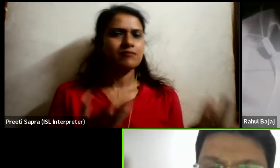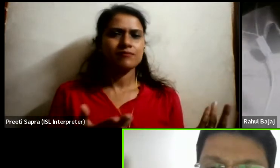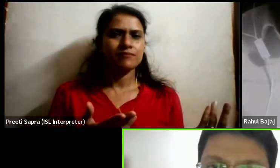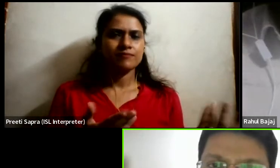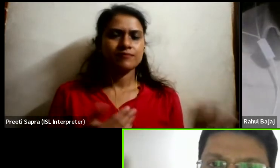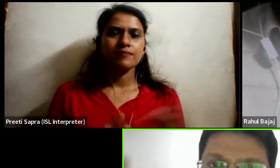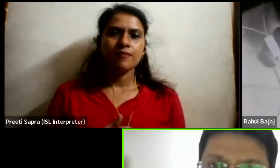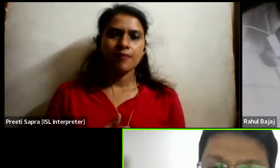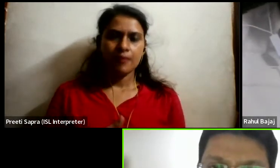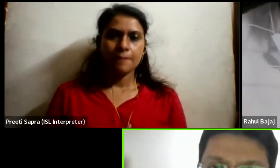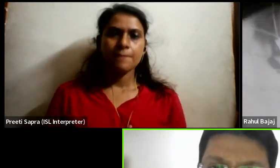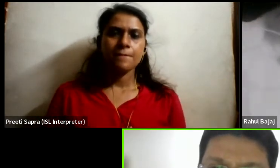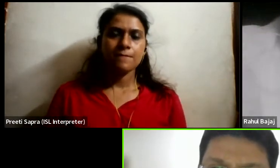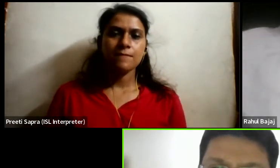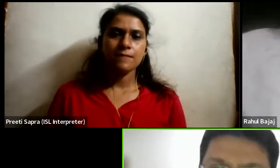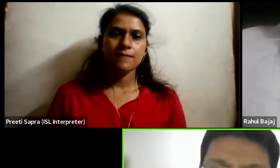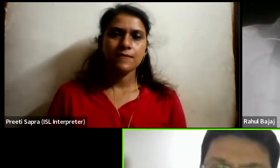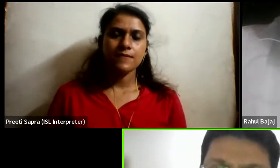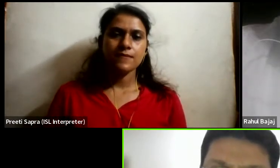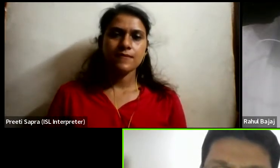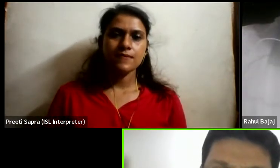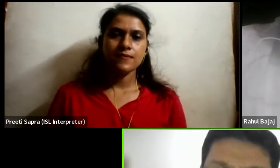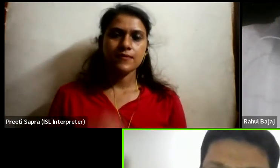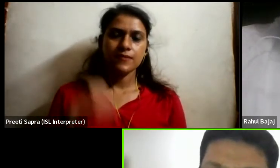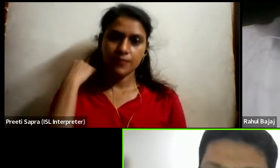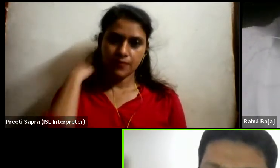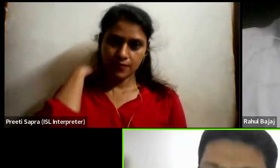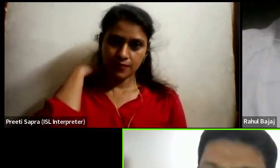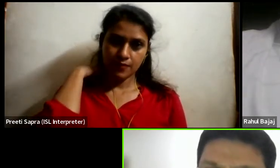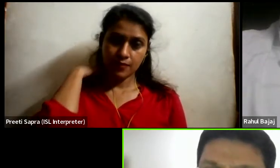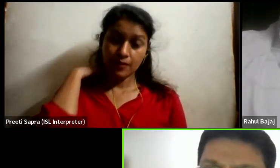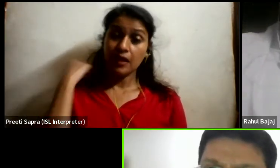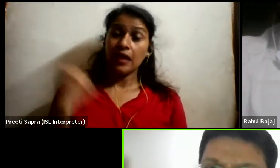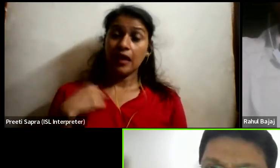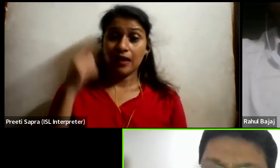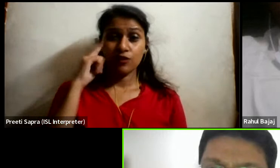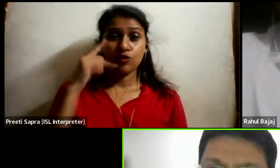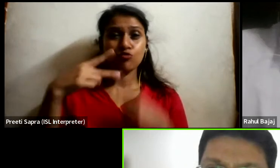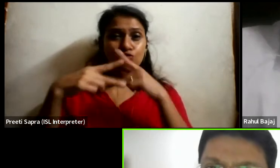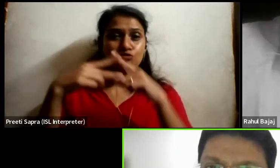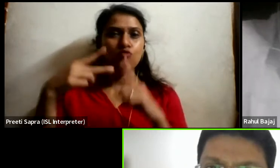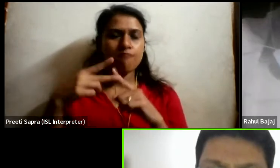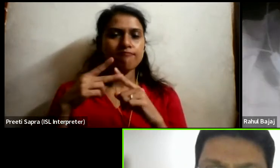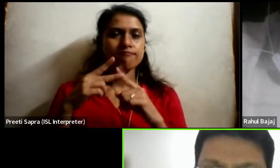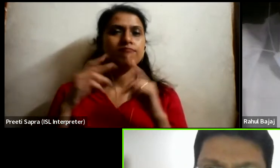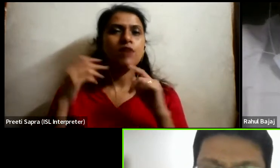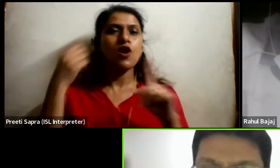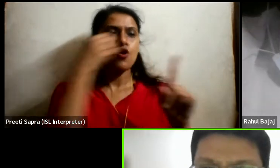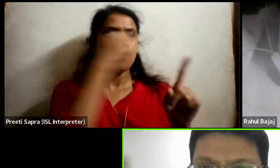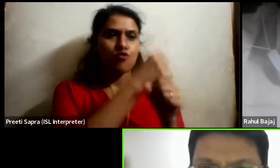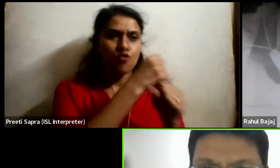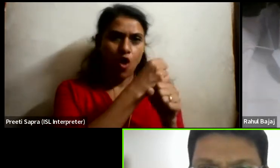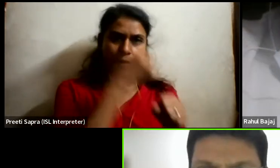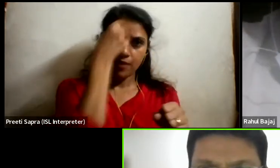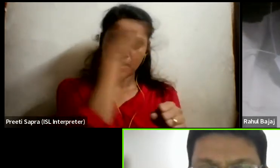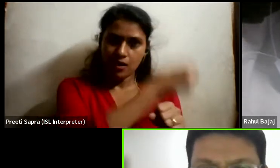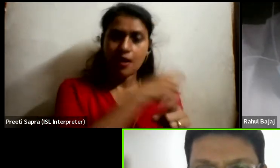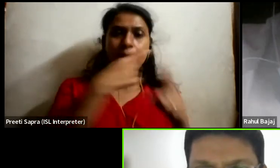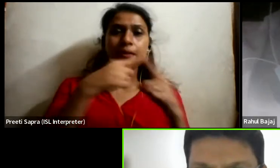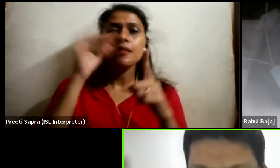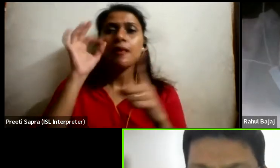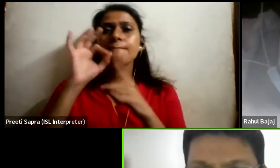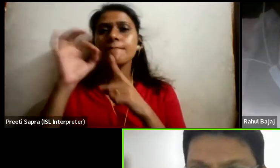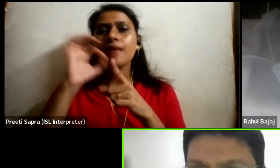not, right? So I think there has to be two pronged pressure, both to the government as well as the private sector.